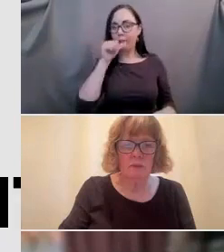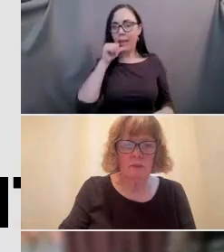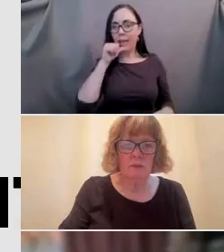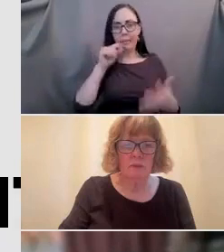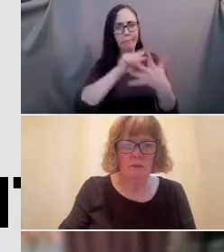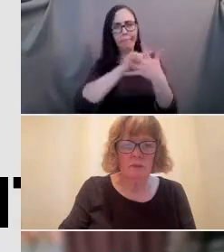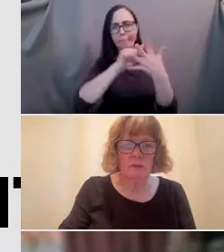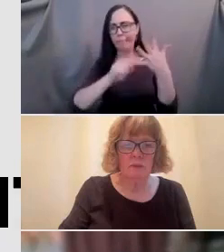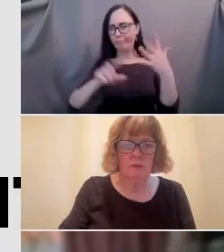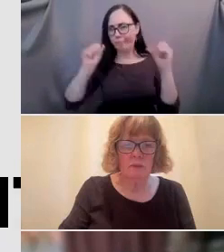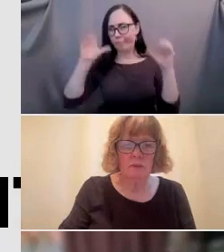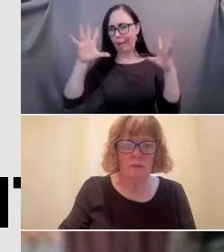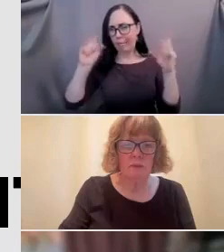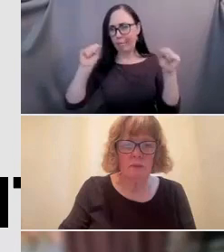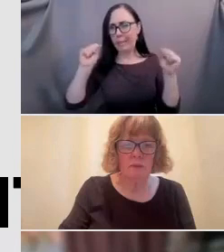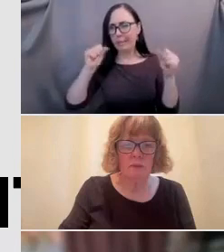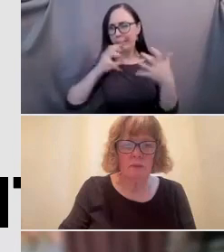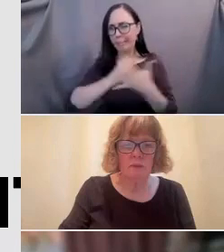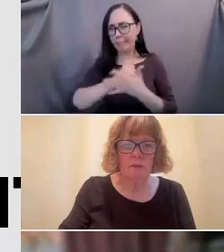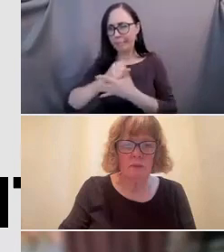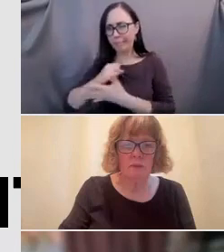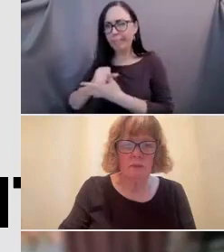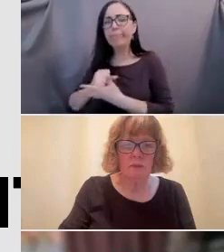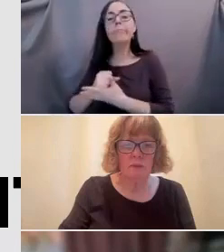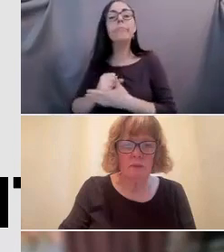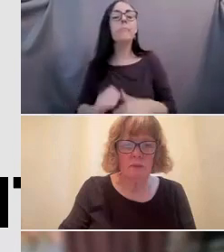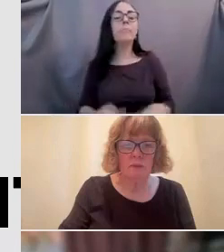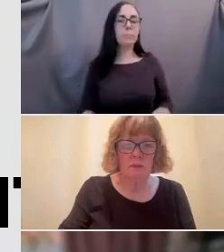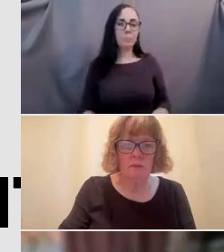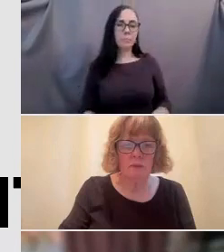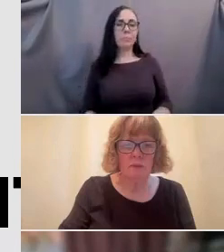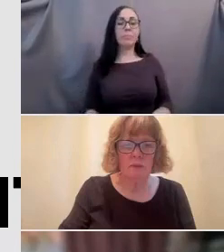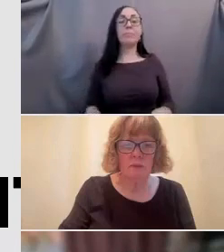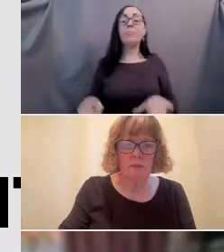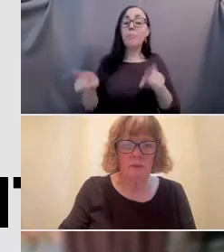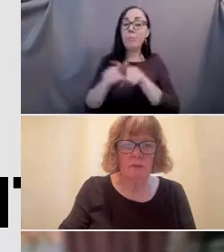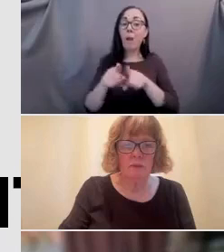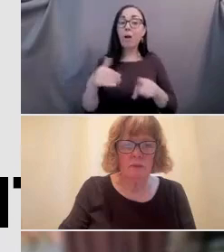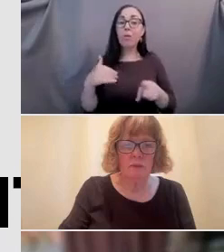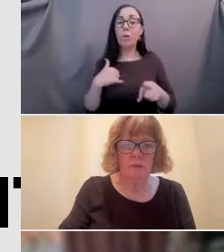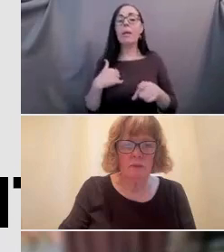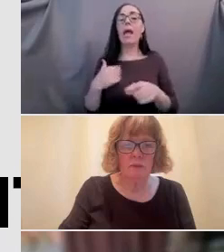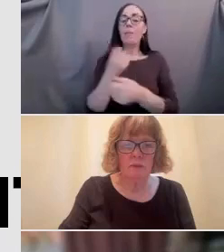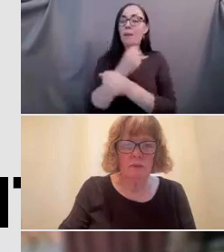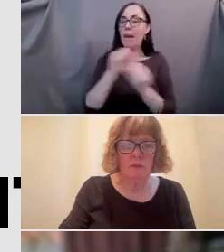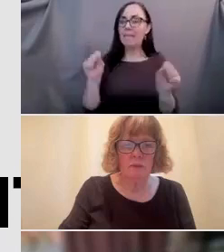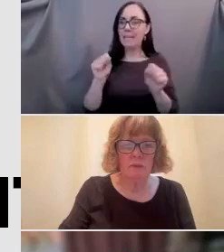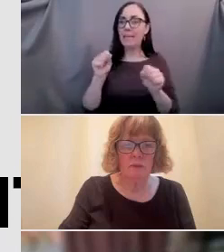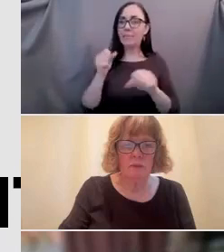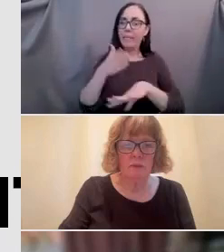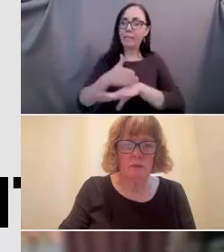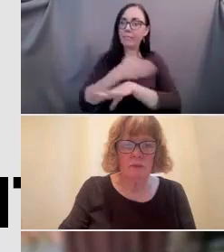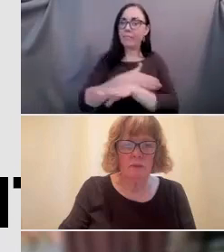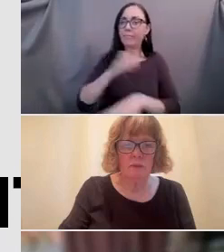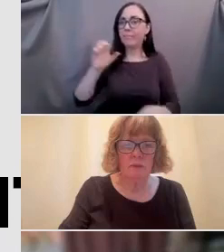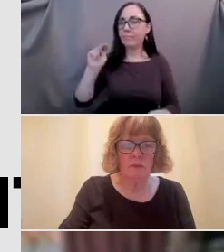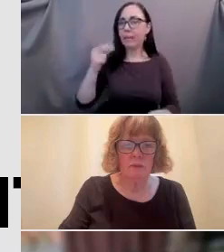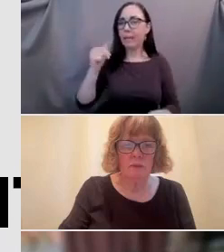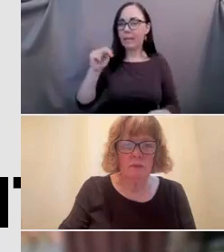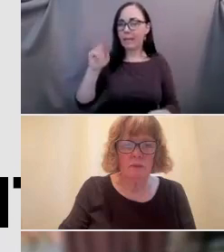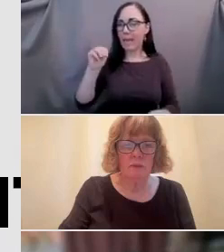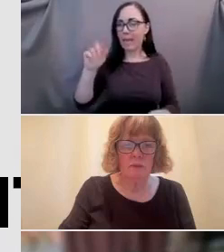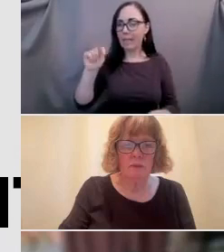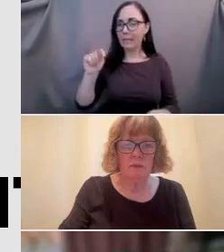And please utilize our Barrier Removal Safety Enhancement Plan to self-evaluate your organization's ability to work at the intersection of sexual violence